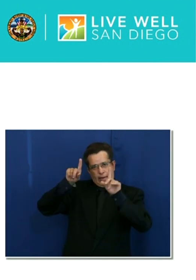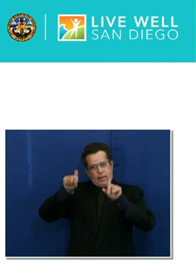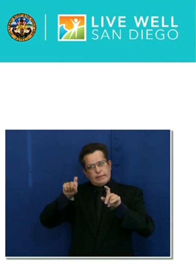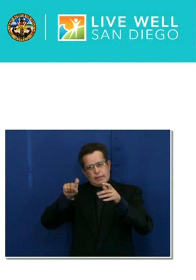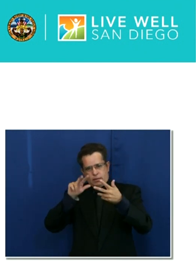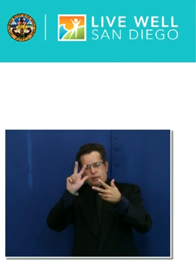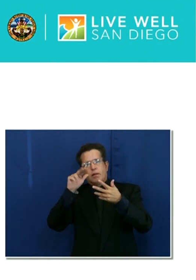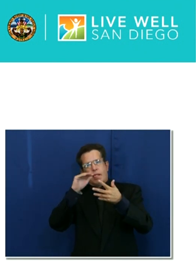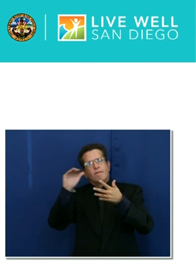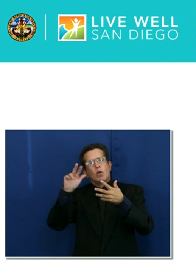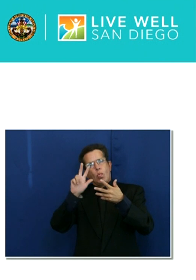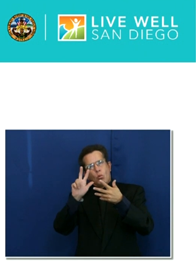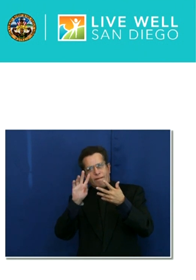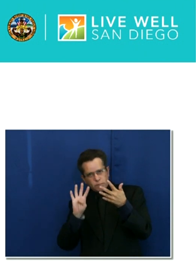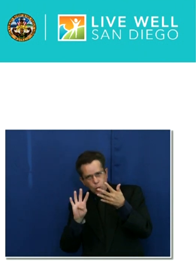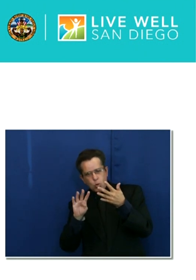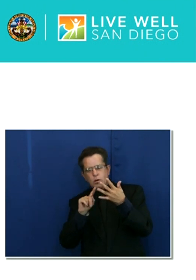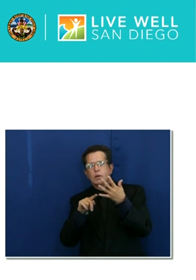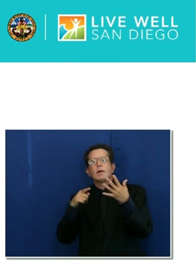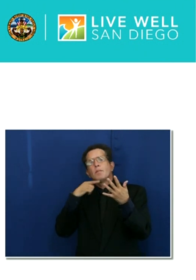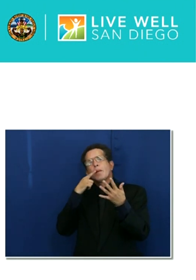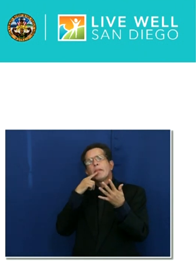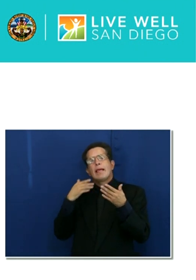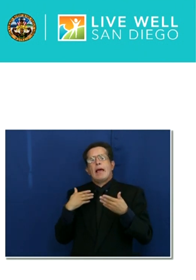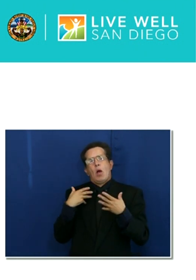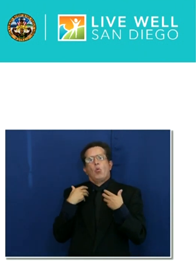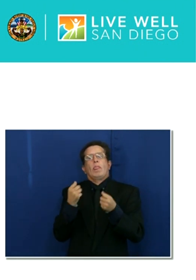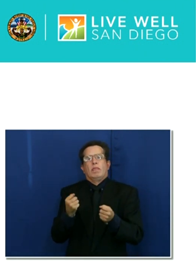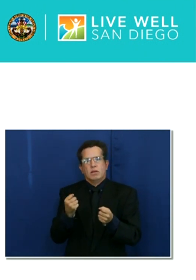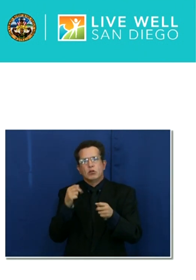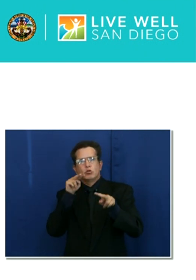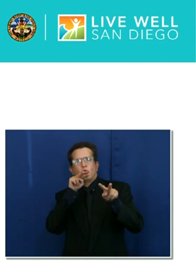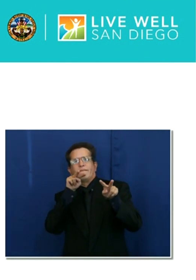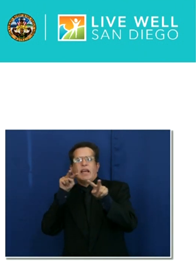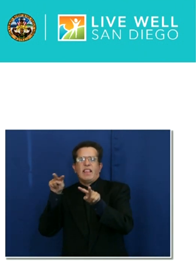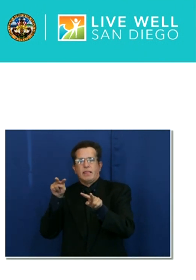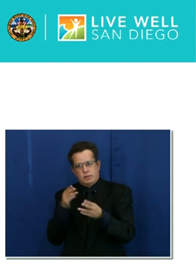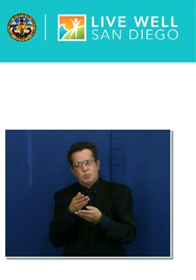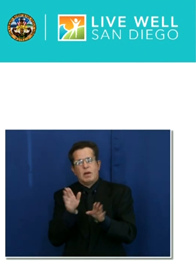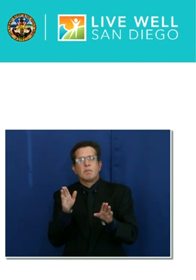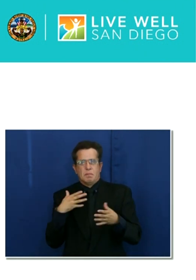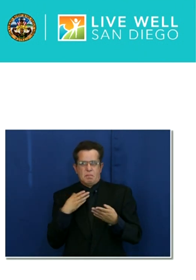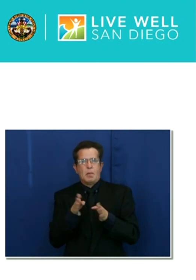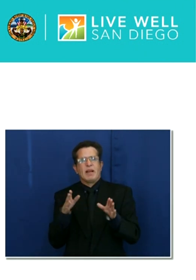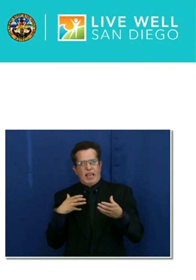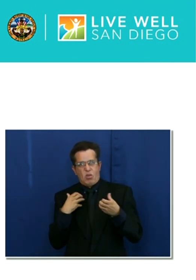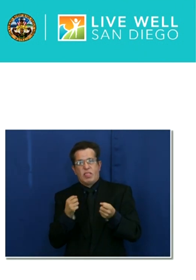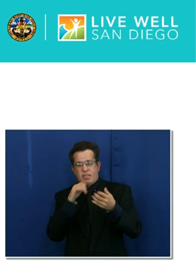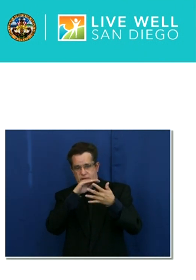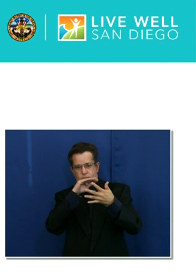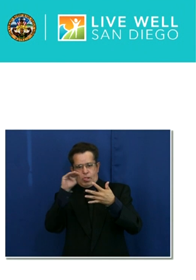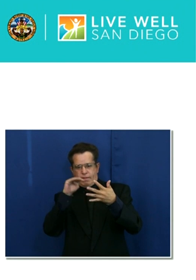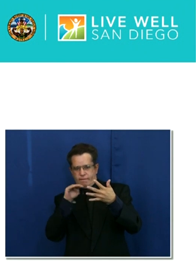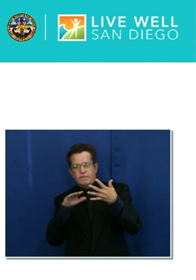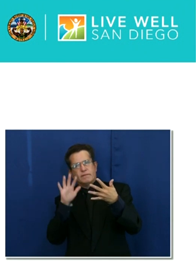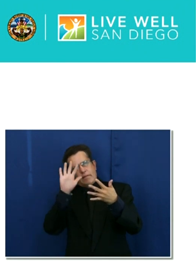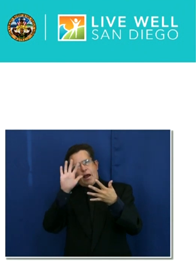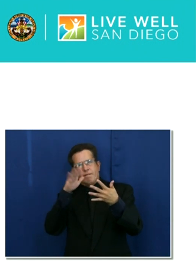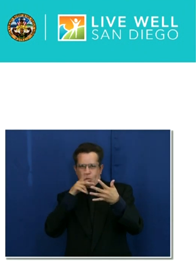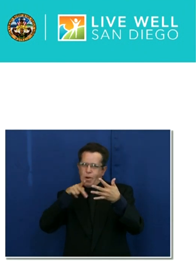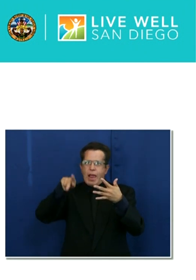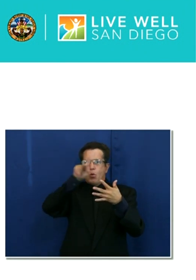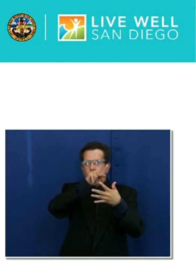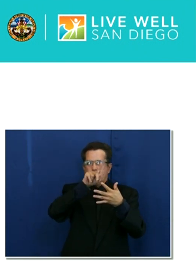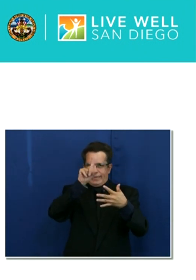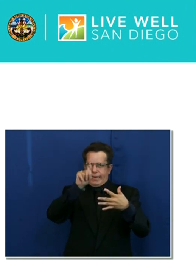tiers 3 and 4, and our public health surveillance, which is tier 5. Our goal is to test